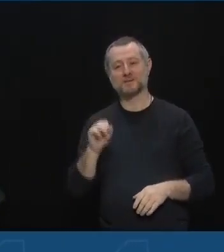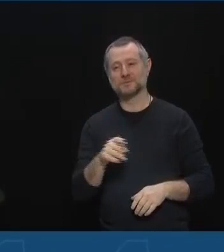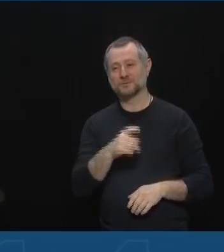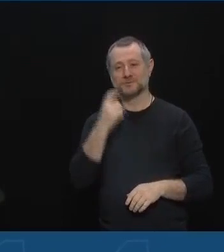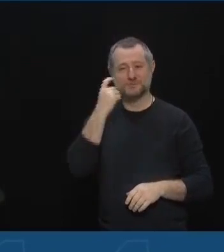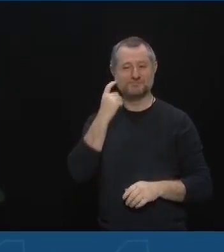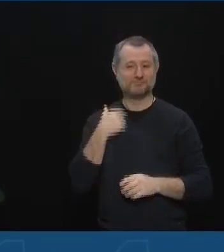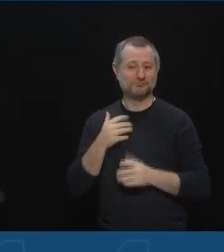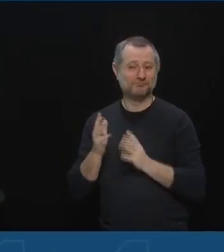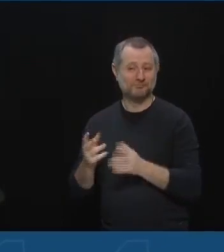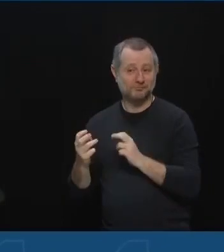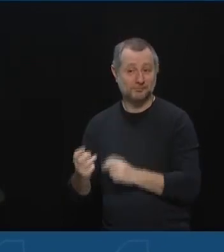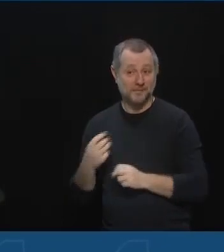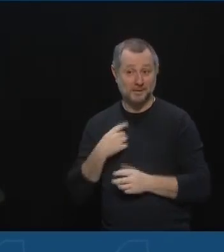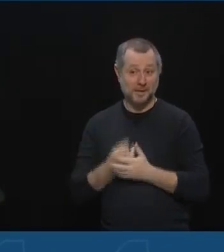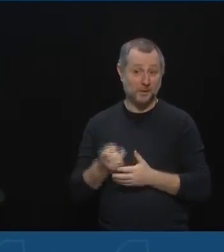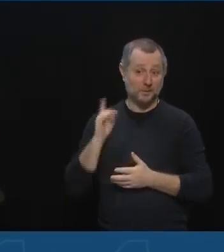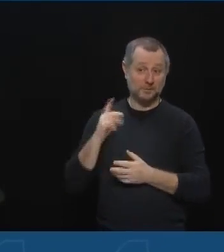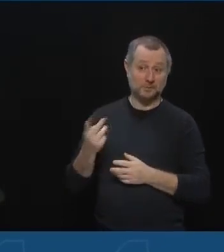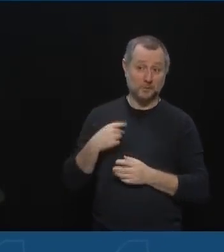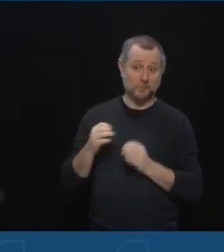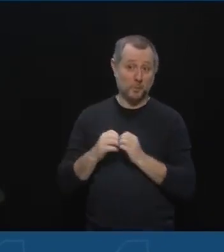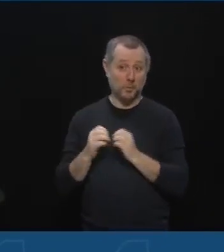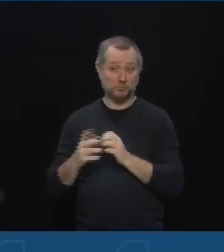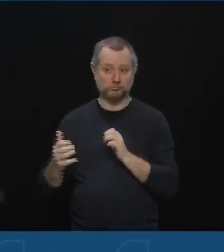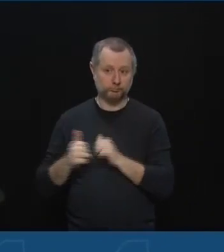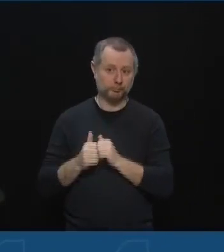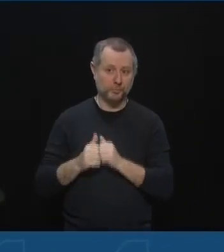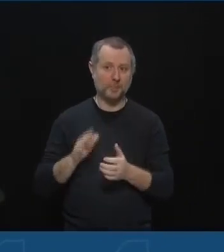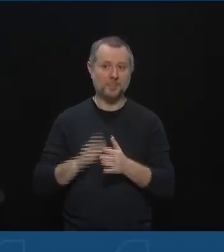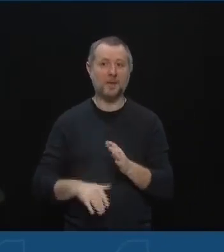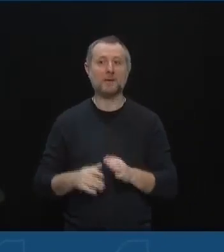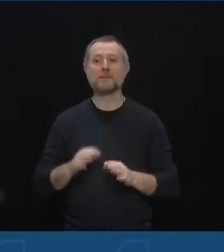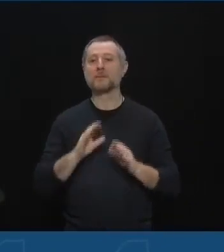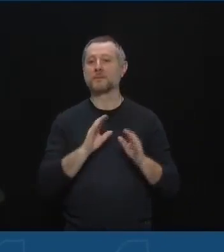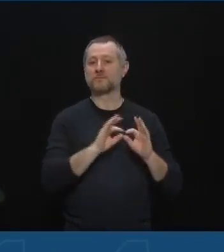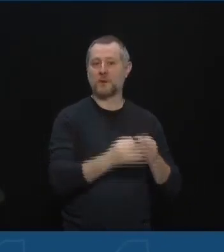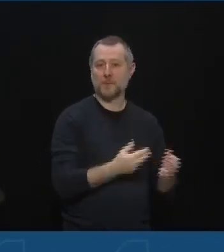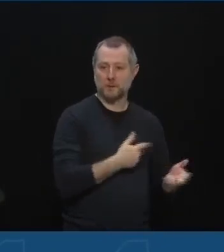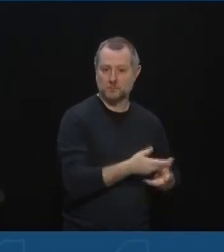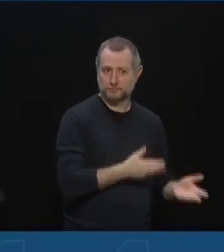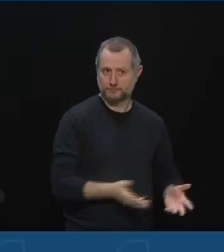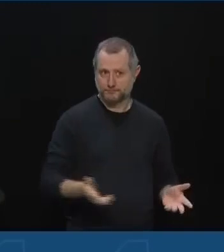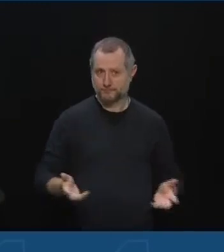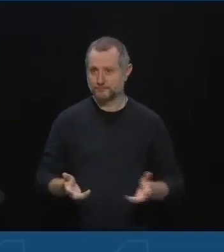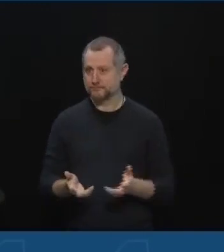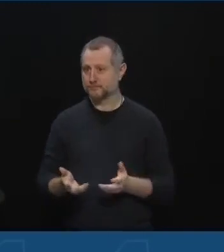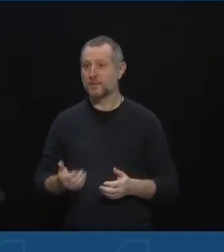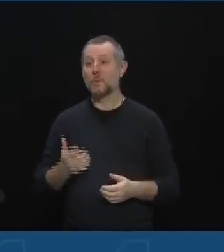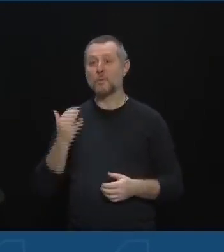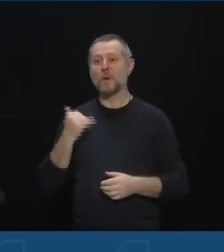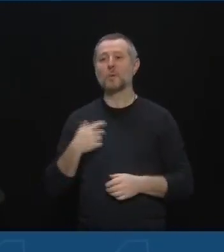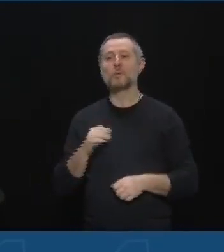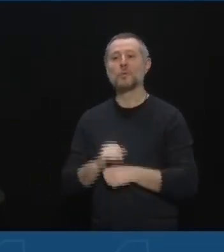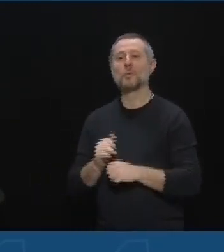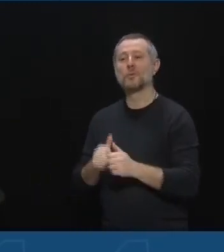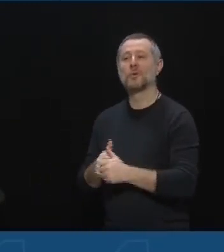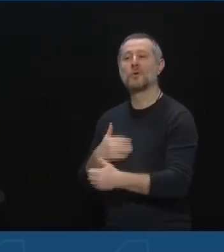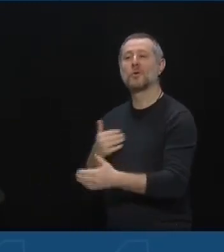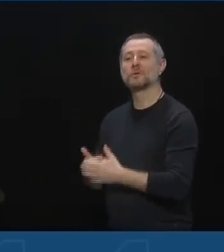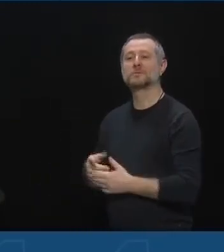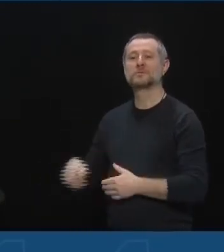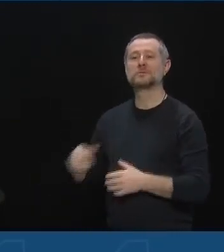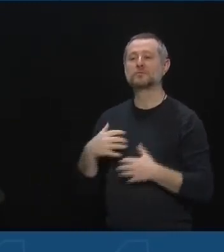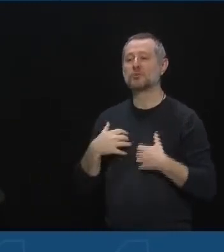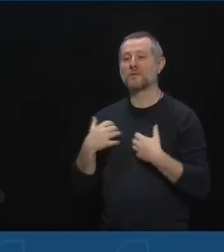think last week we spent more time with each other than we did with our own families, and we're seeing a lot these days because we're working together on that recovery when